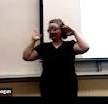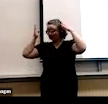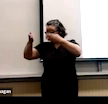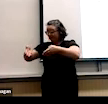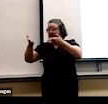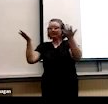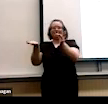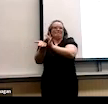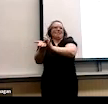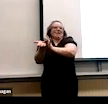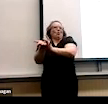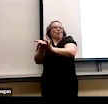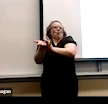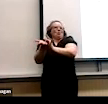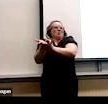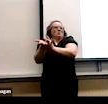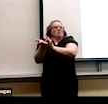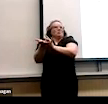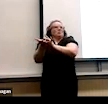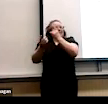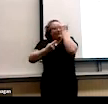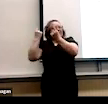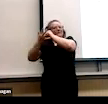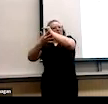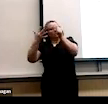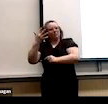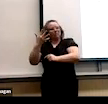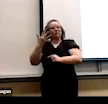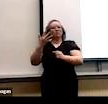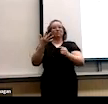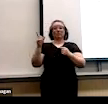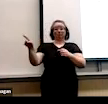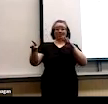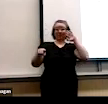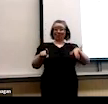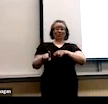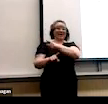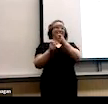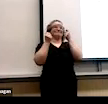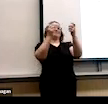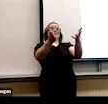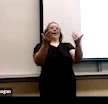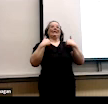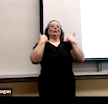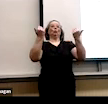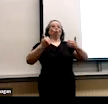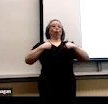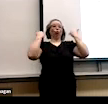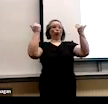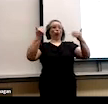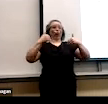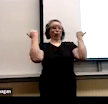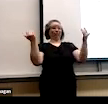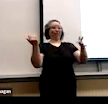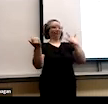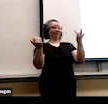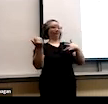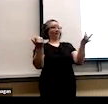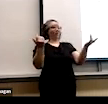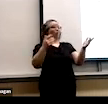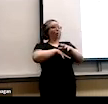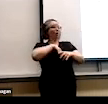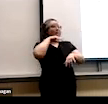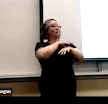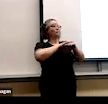on the TLC program express gratitude for being able to talk about something like healthy sexuality openly and safely. And this is obviously